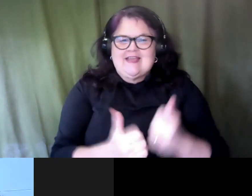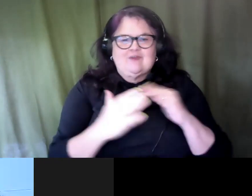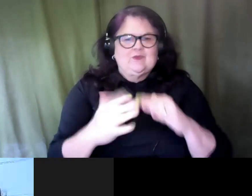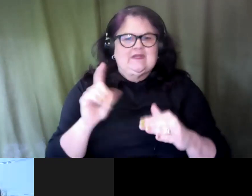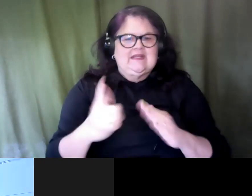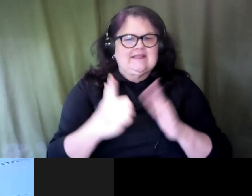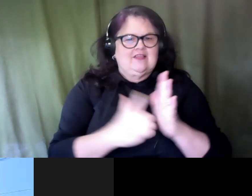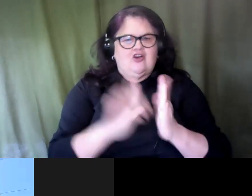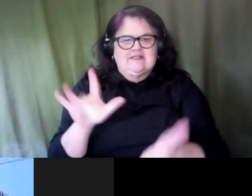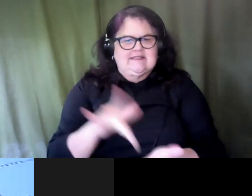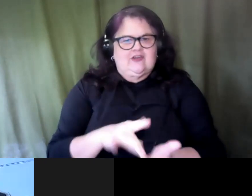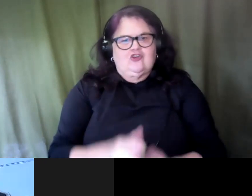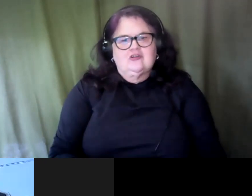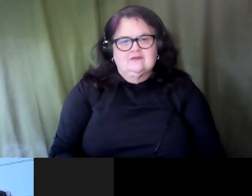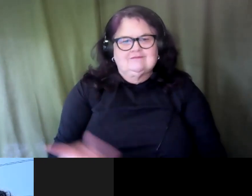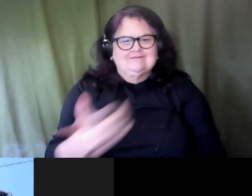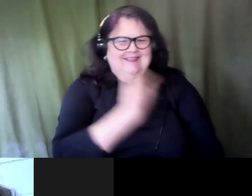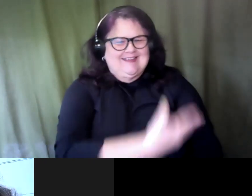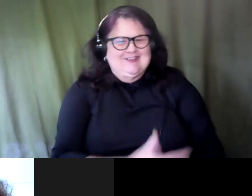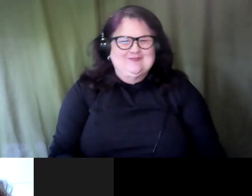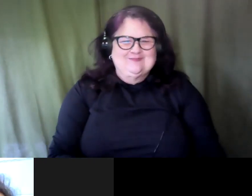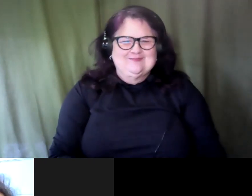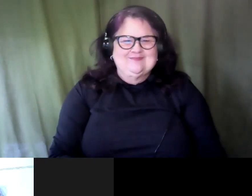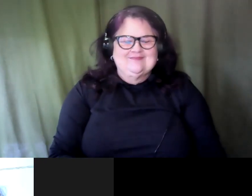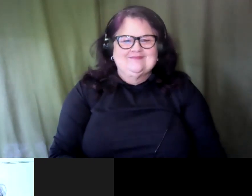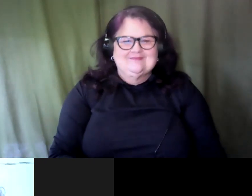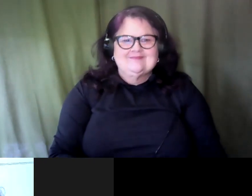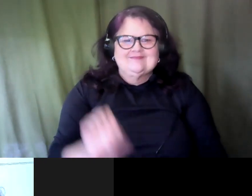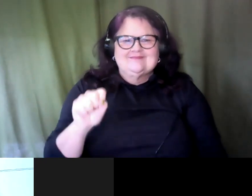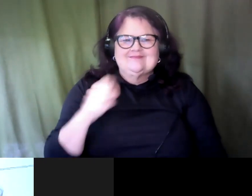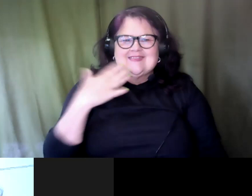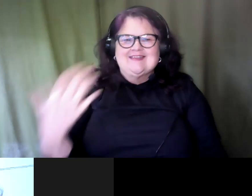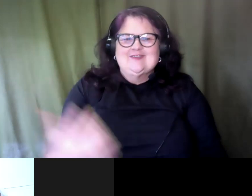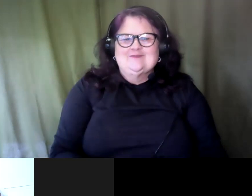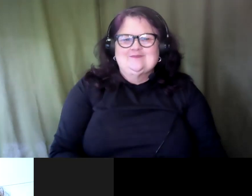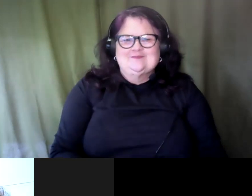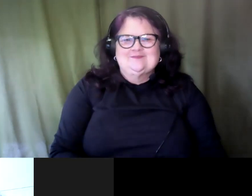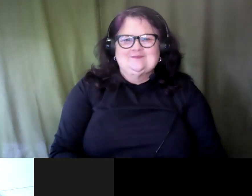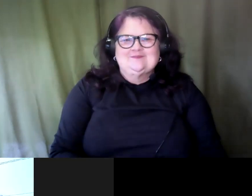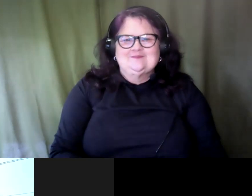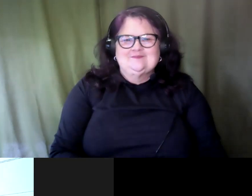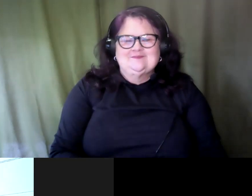right? Thank you. Yeah, thank you.